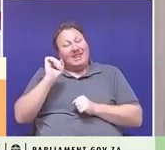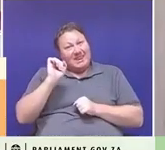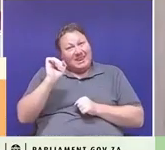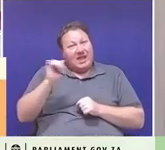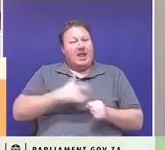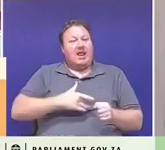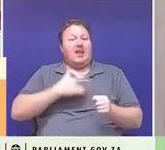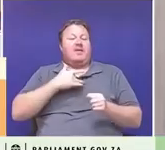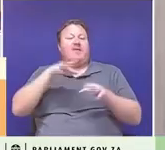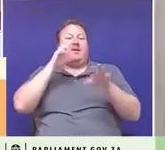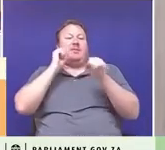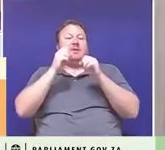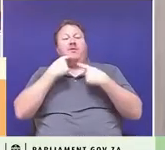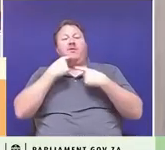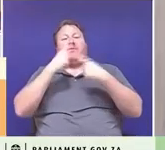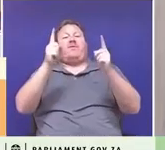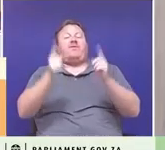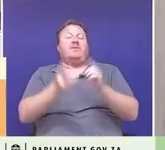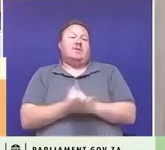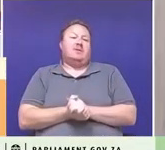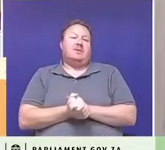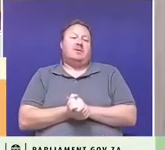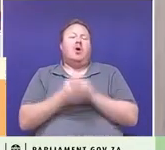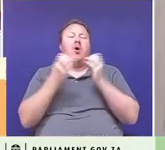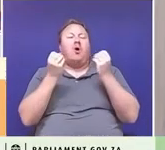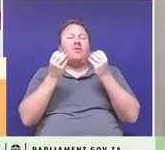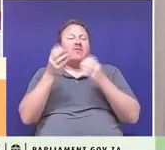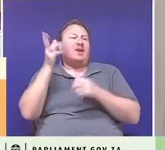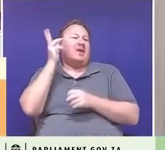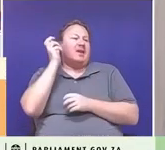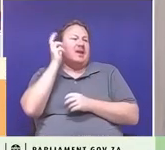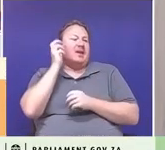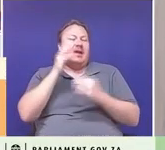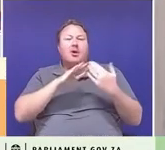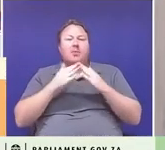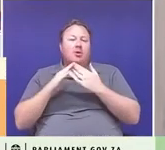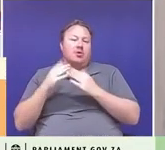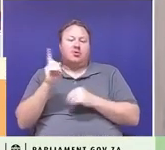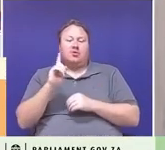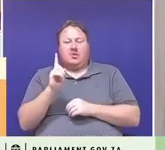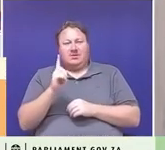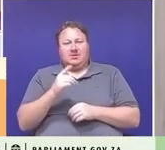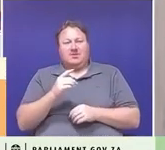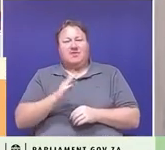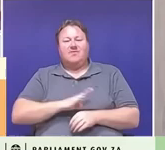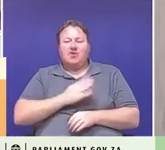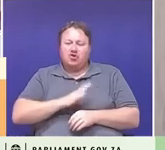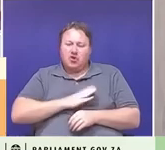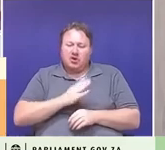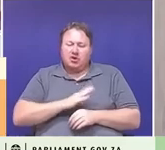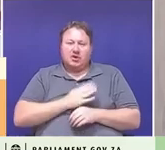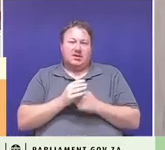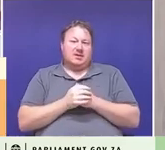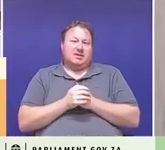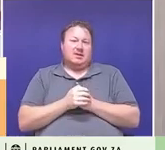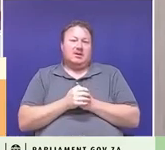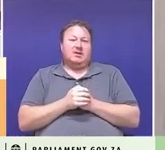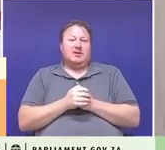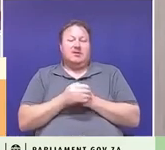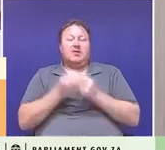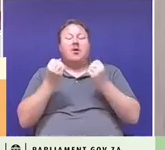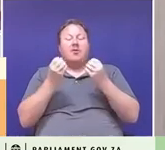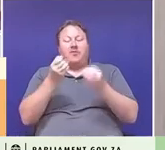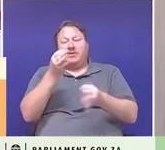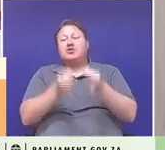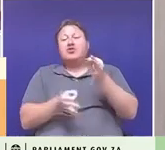experiences. Too often, what we hear from communities is frustration, which is often